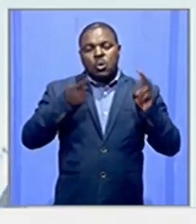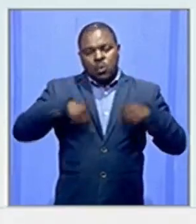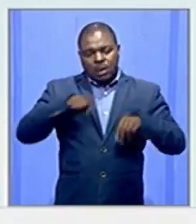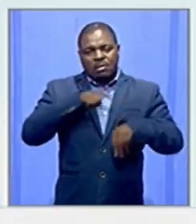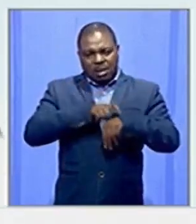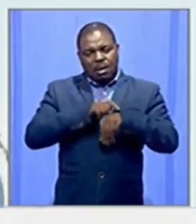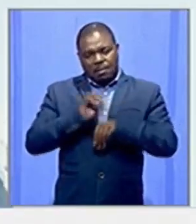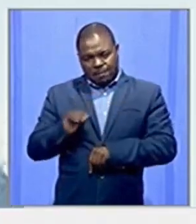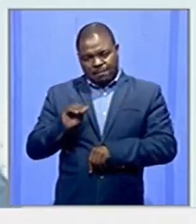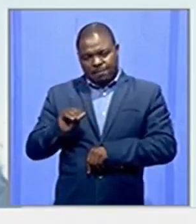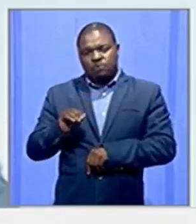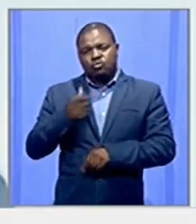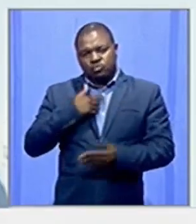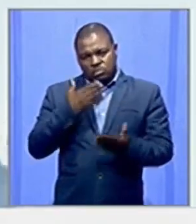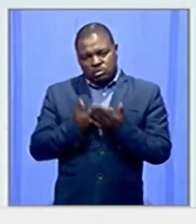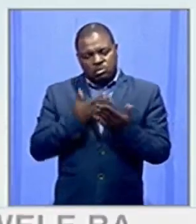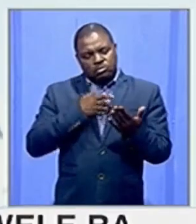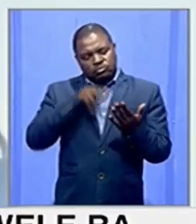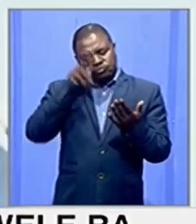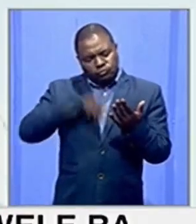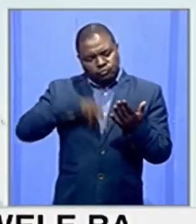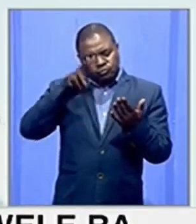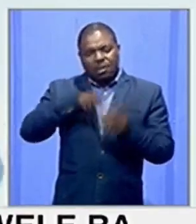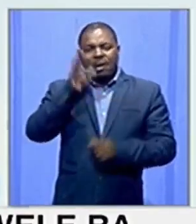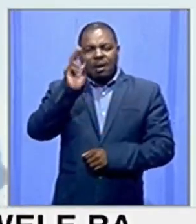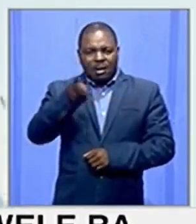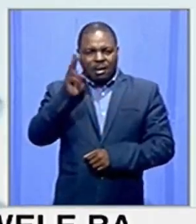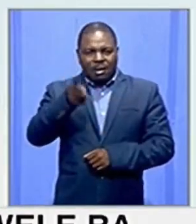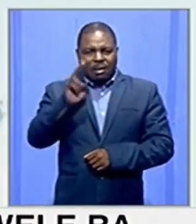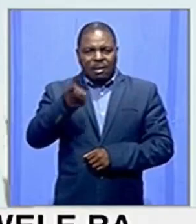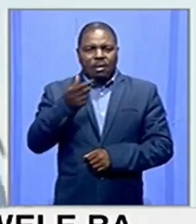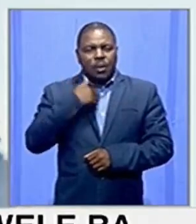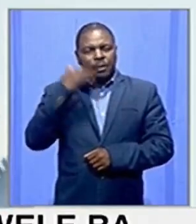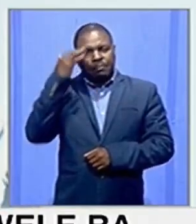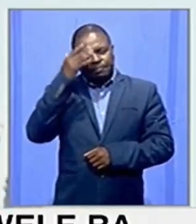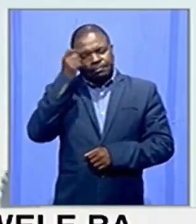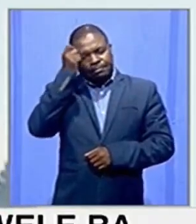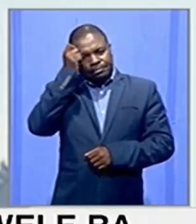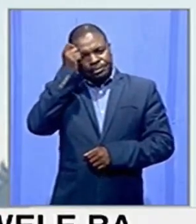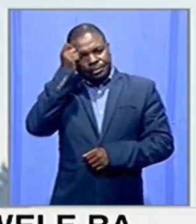ya gore re di bale gape re di busetse re tsebe borna